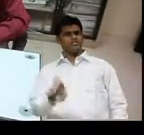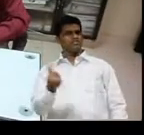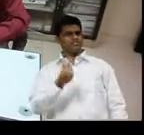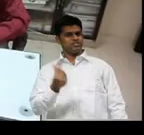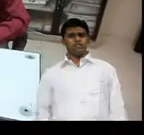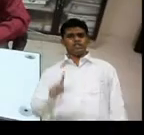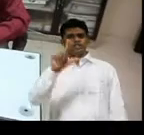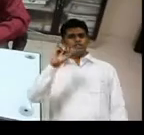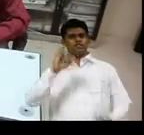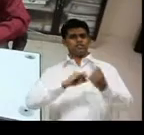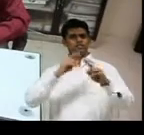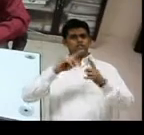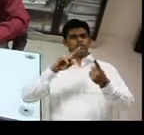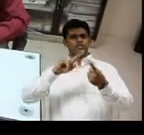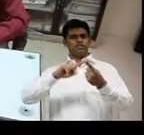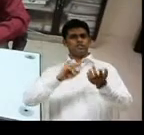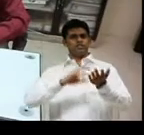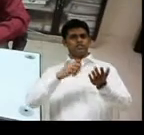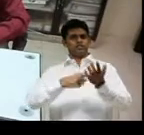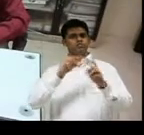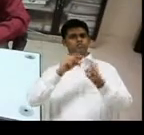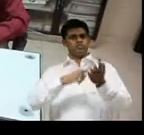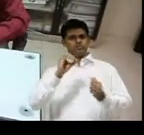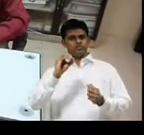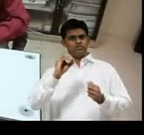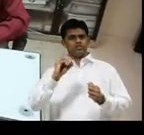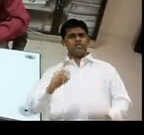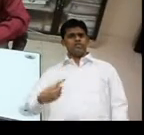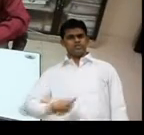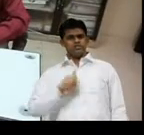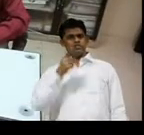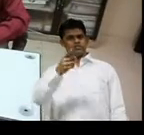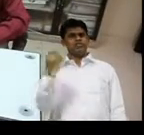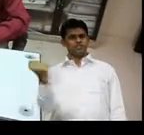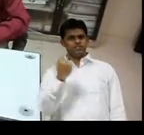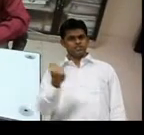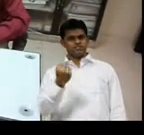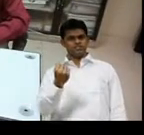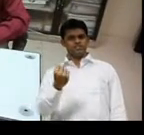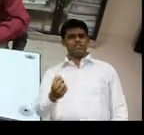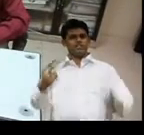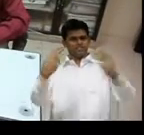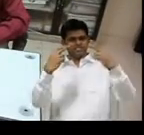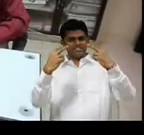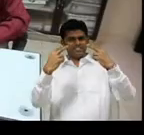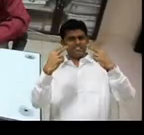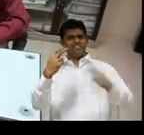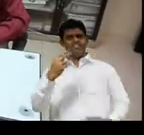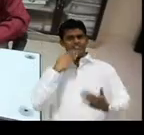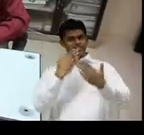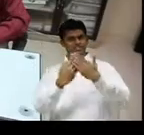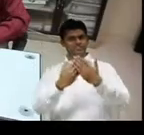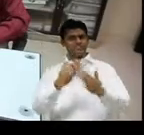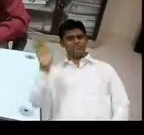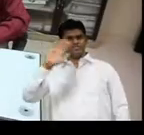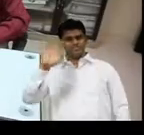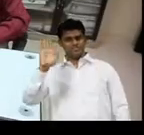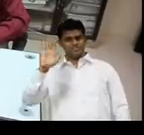easily access your landline phones whether in office or at home. Try the Listener Pro for yourself. Thanks for watching. Bye-bye.